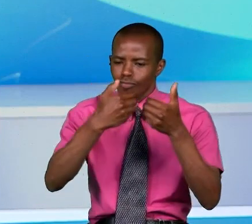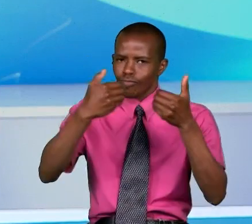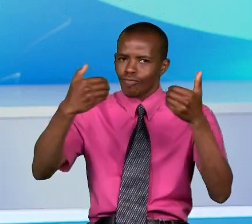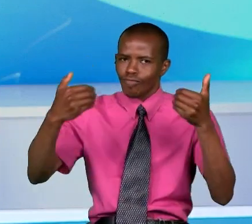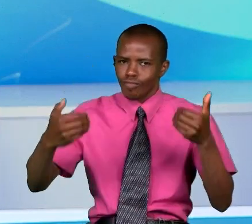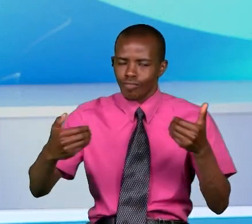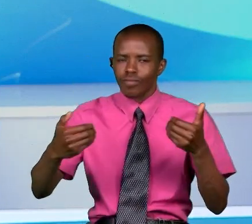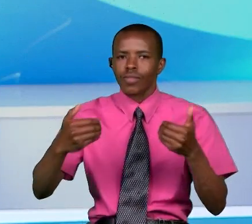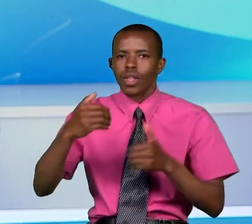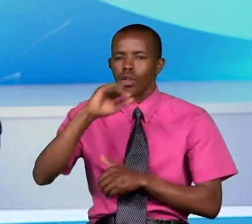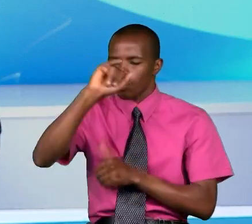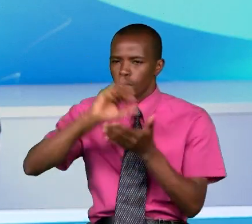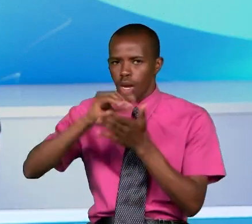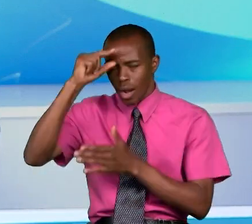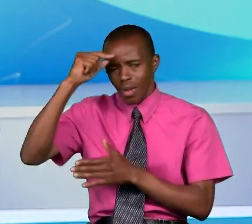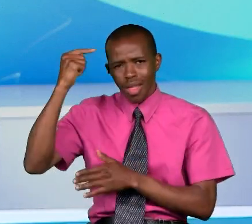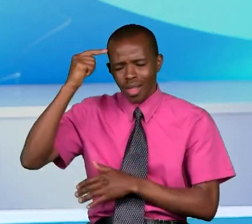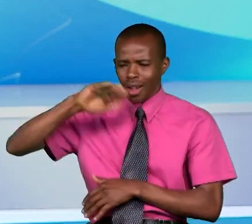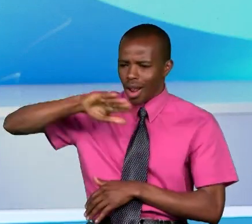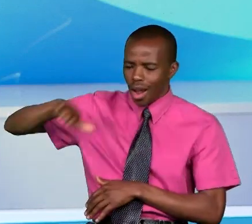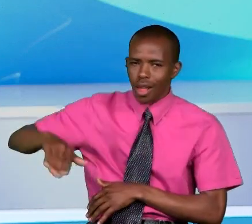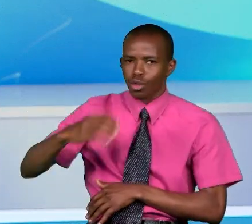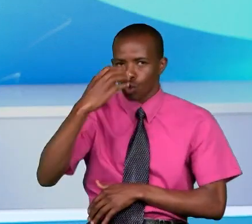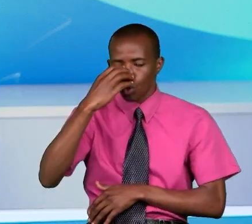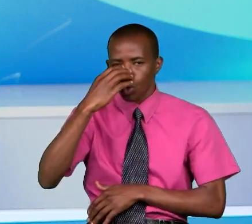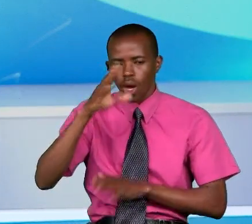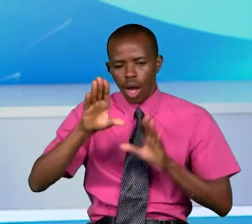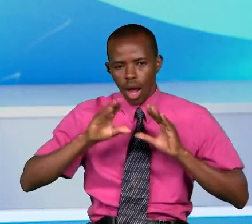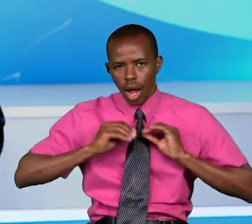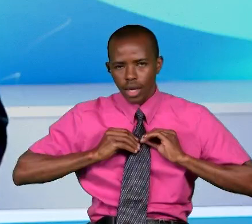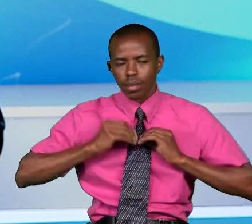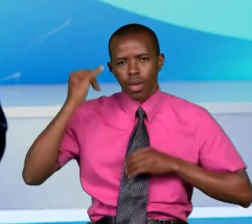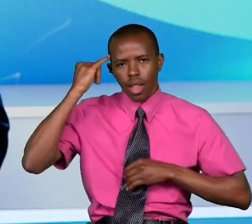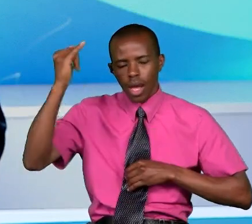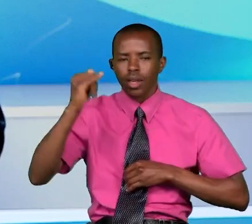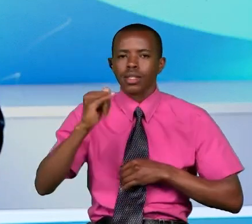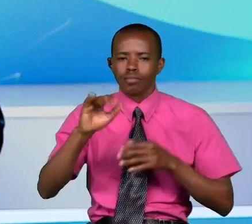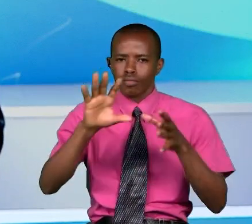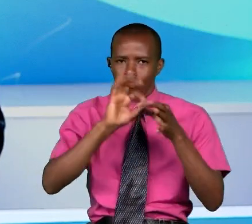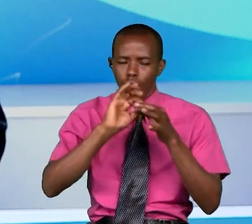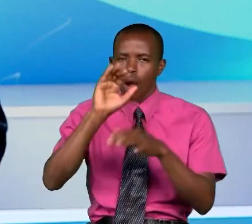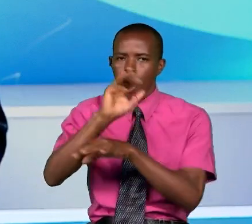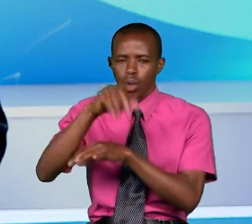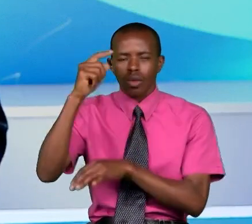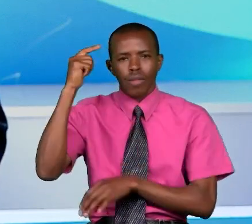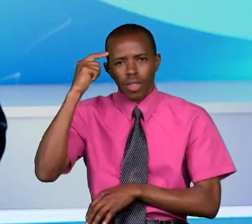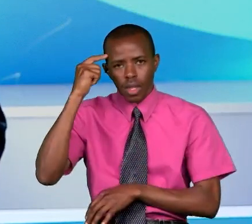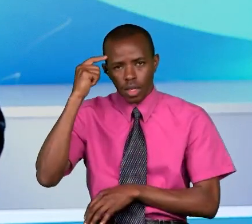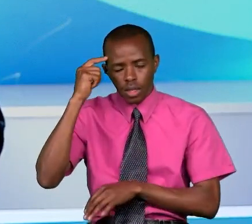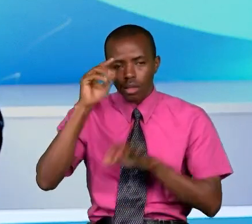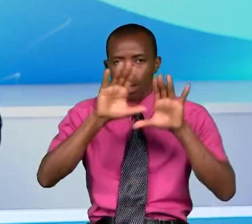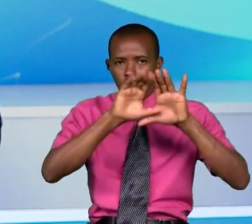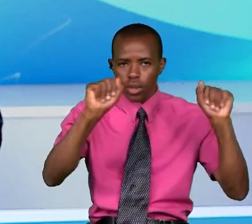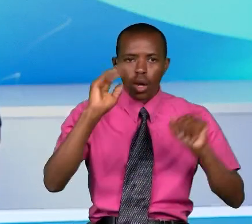government. But is it too late, even as the DP welcomes the call for unity? We ask you, do you think the